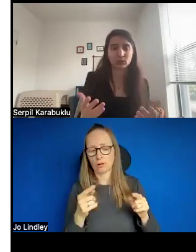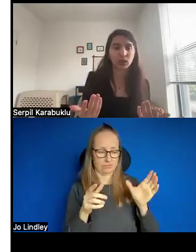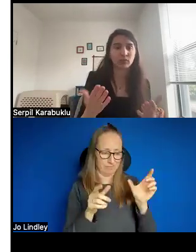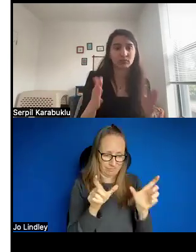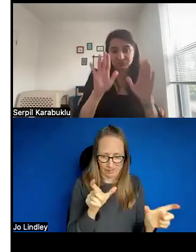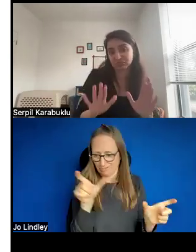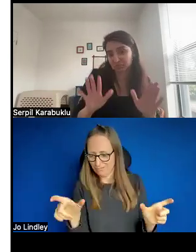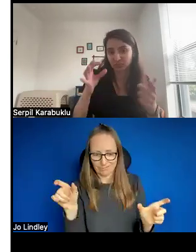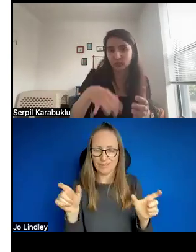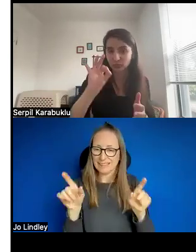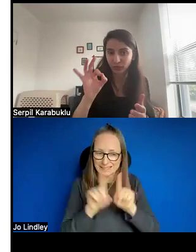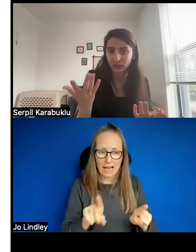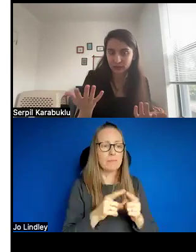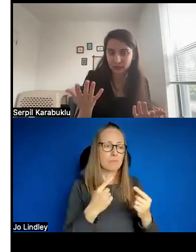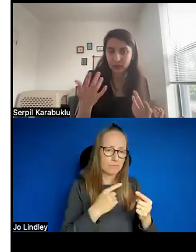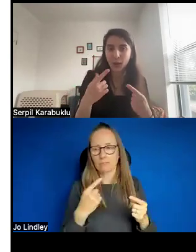not.